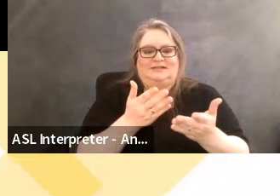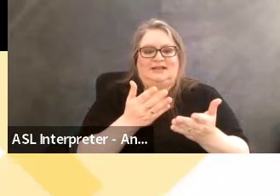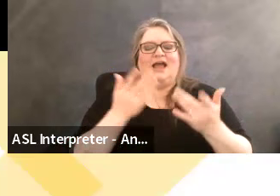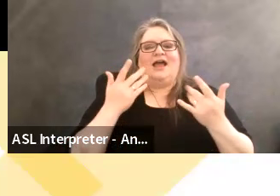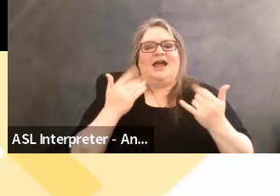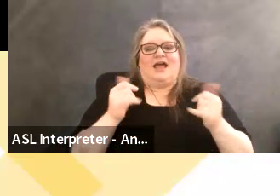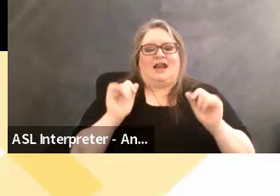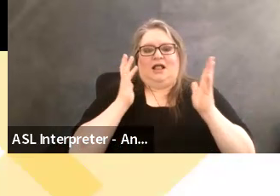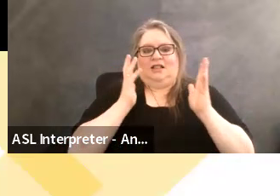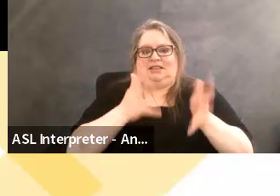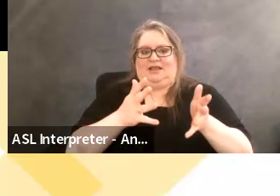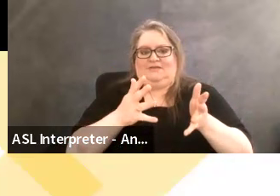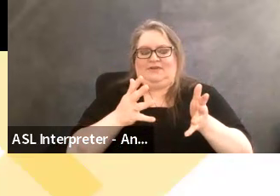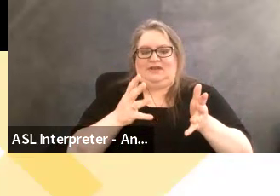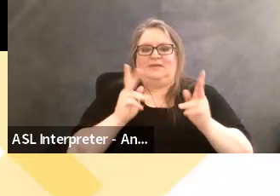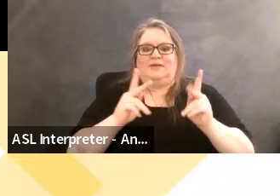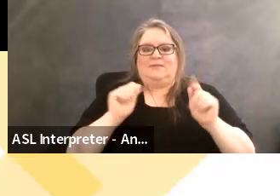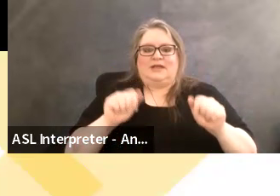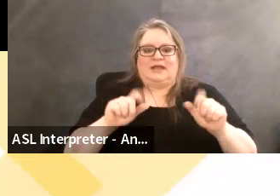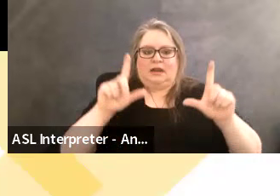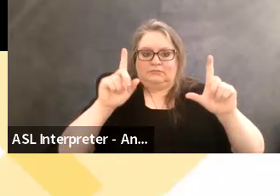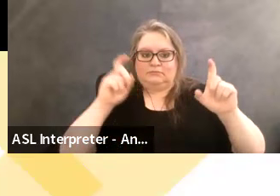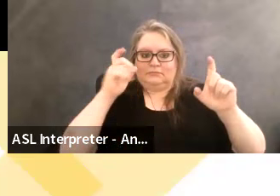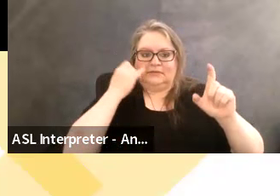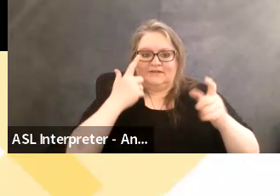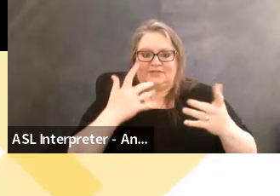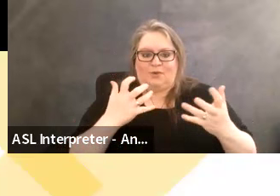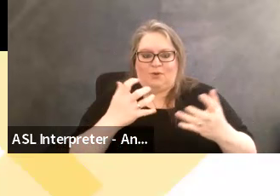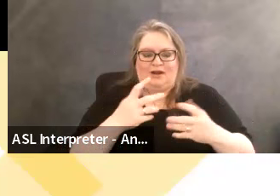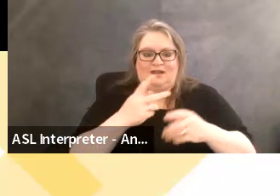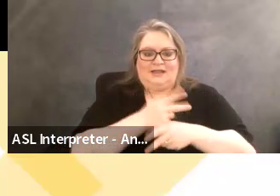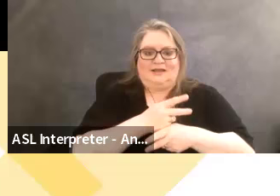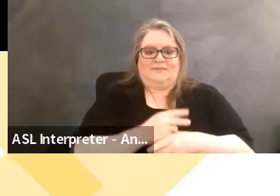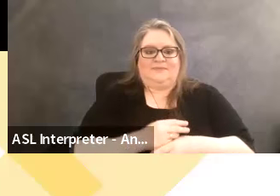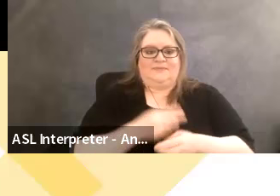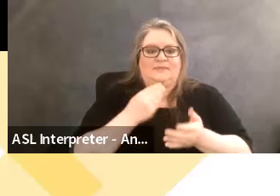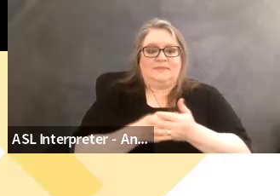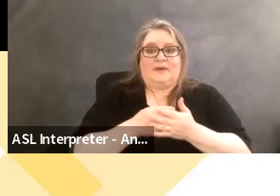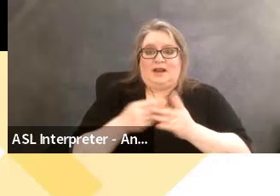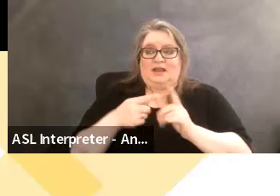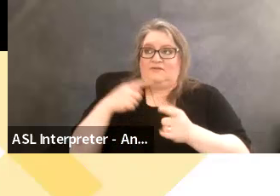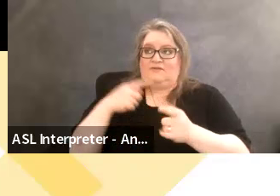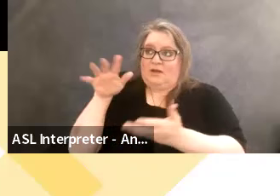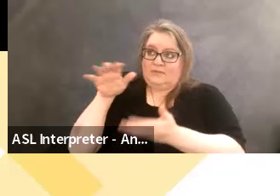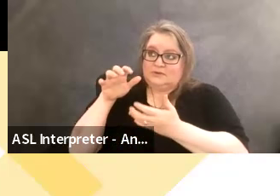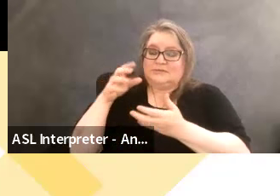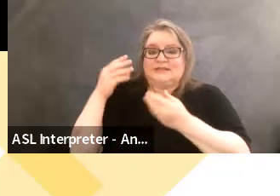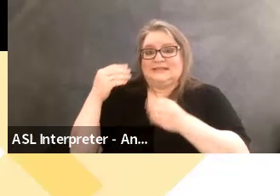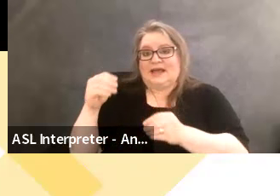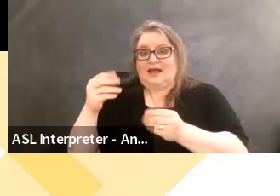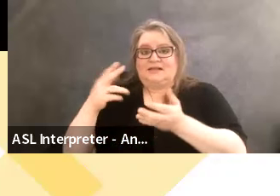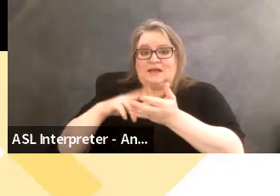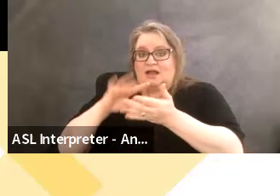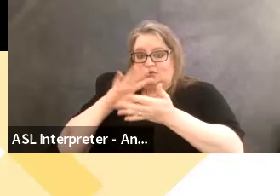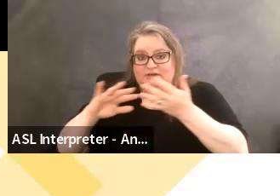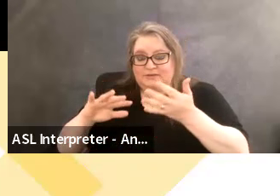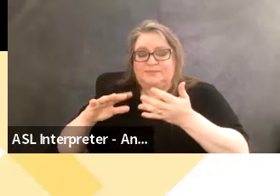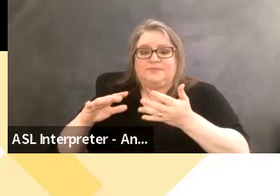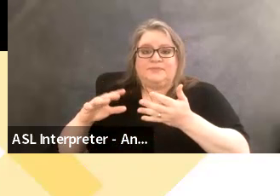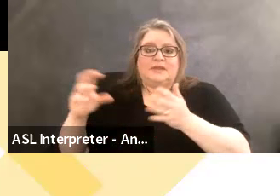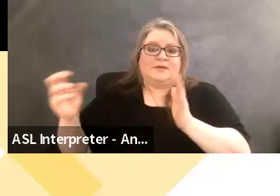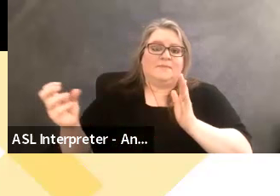for just a moment so people can take a screenshot if they like. Money coming from your source, sales and contracts, back